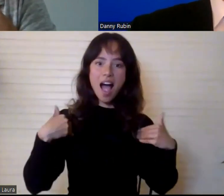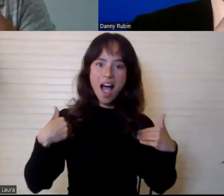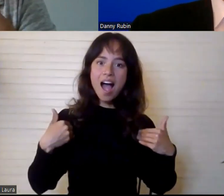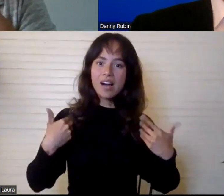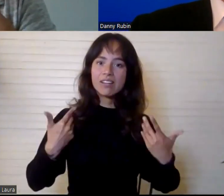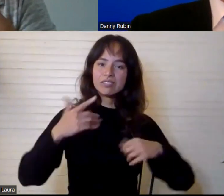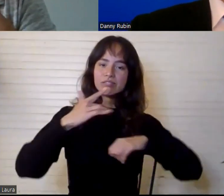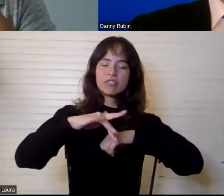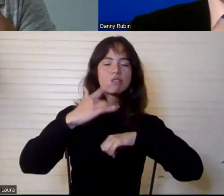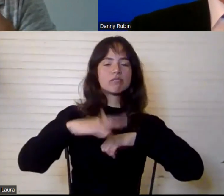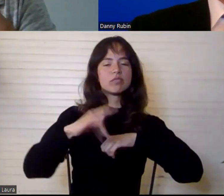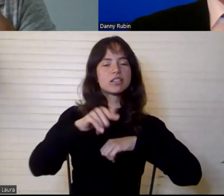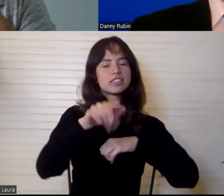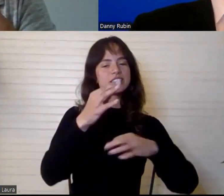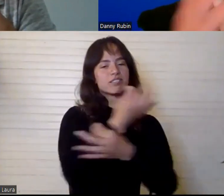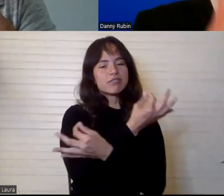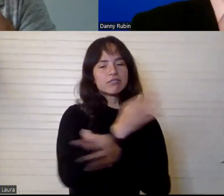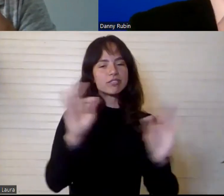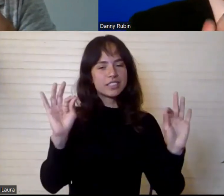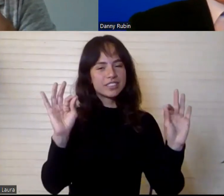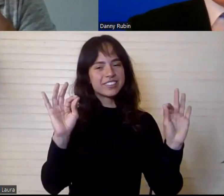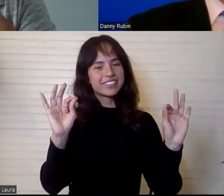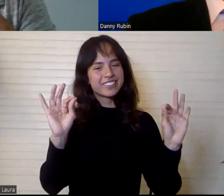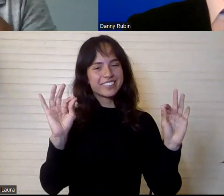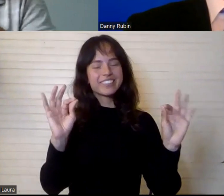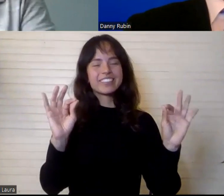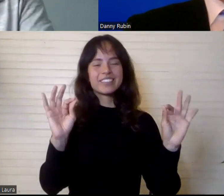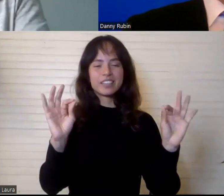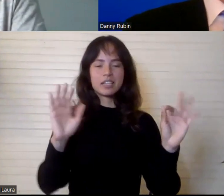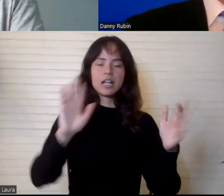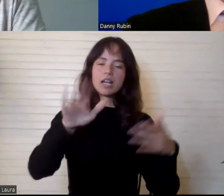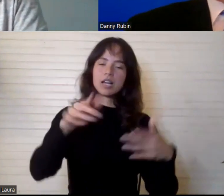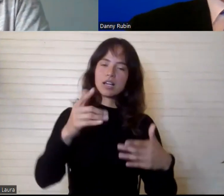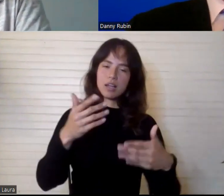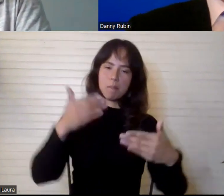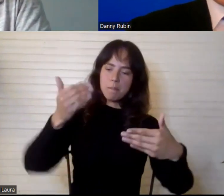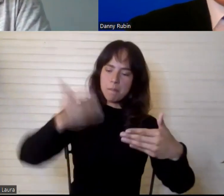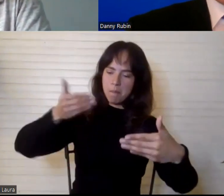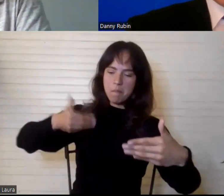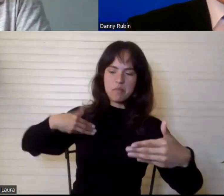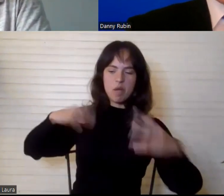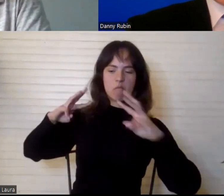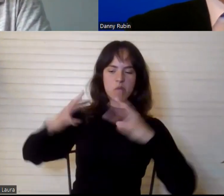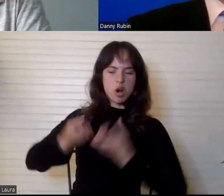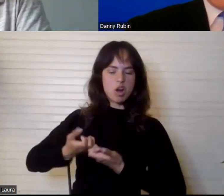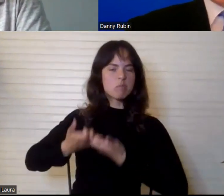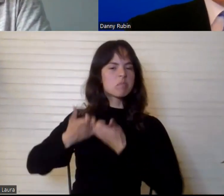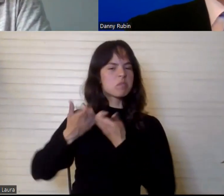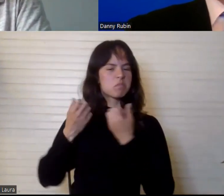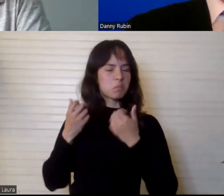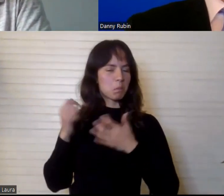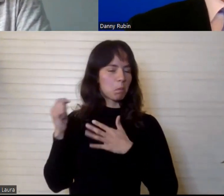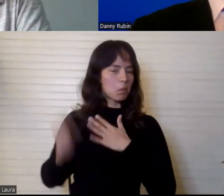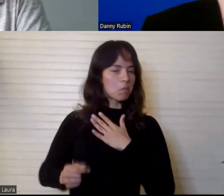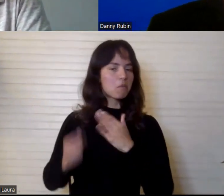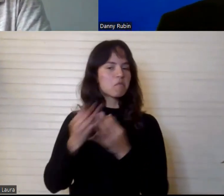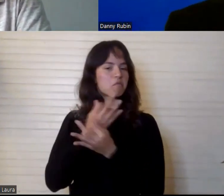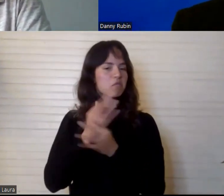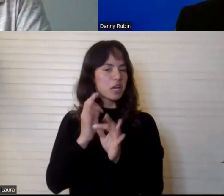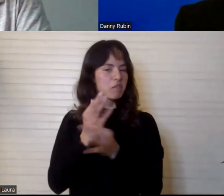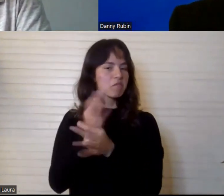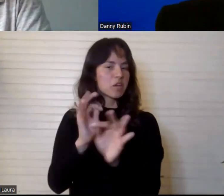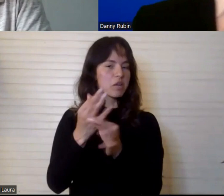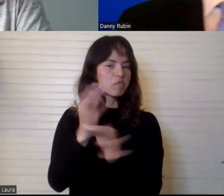free offer for our session today. We've done a lot of free offers in the past, a lot of worksheets. This time we're going to focus on Aspire as